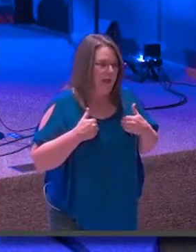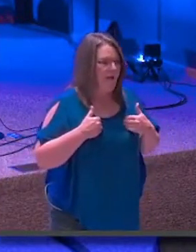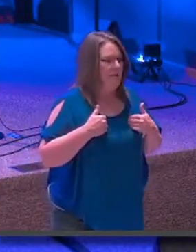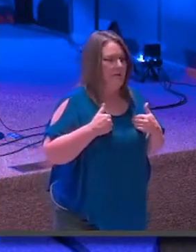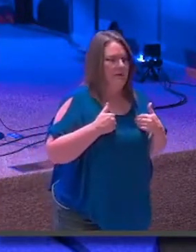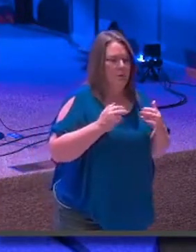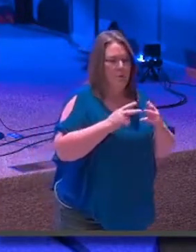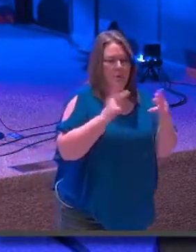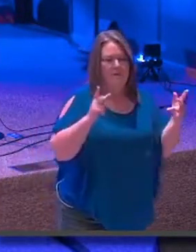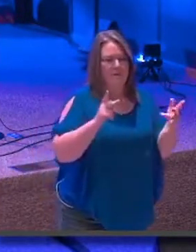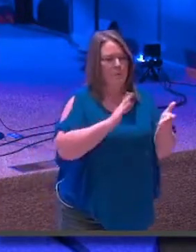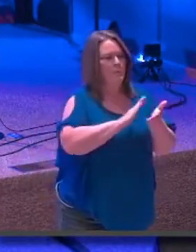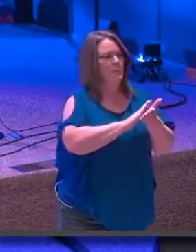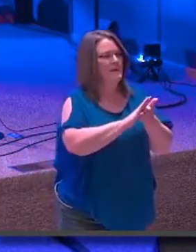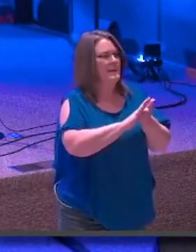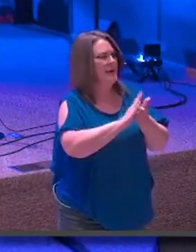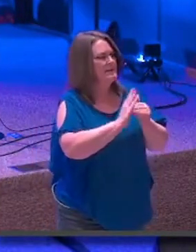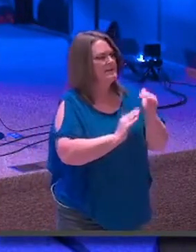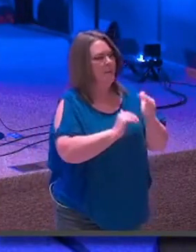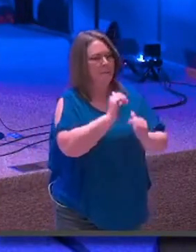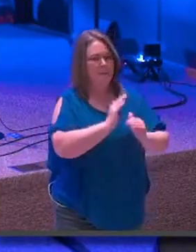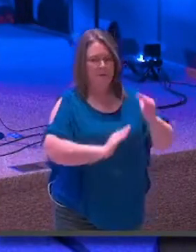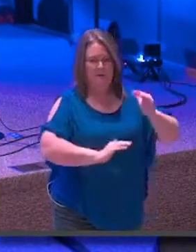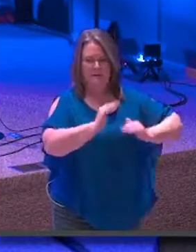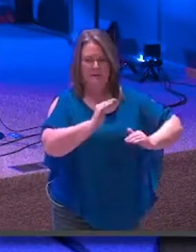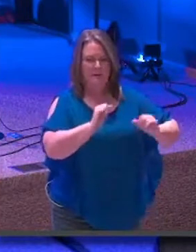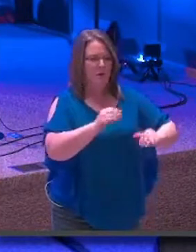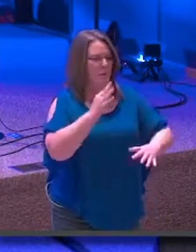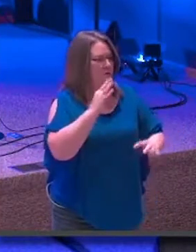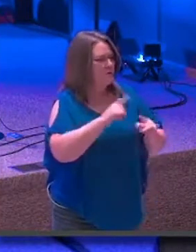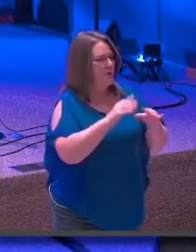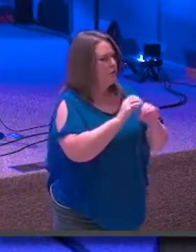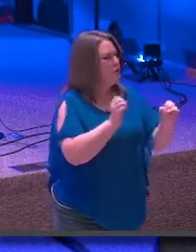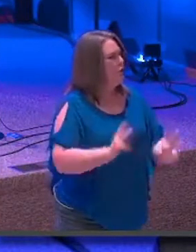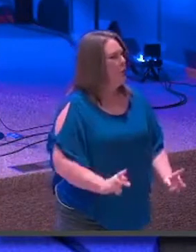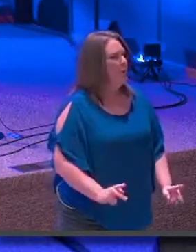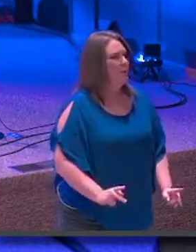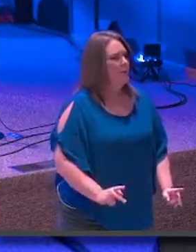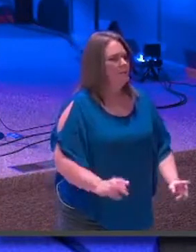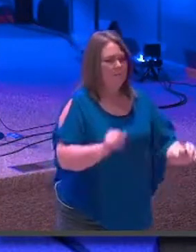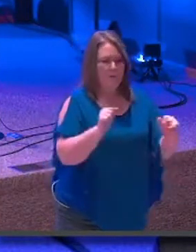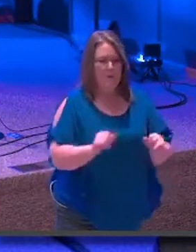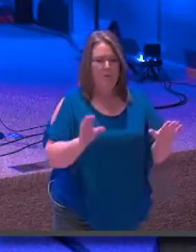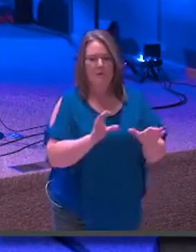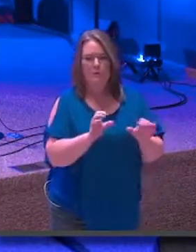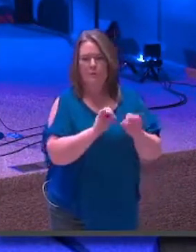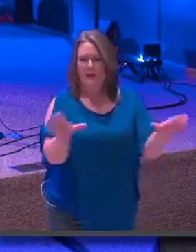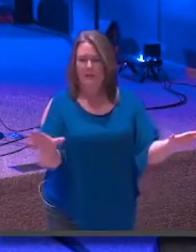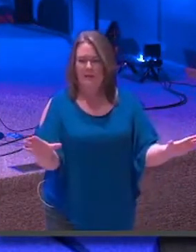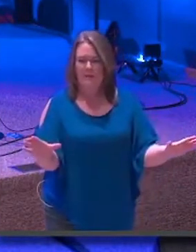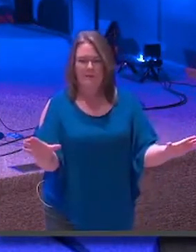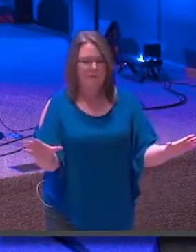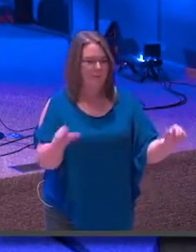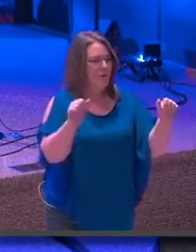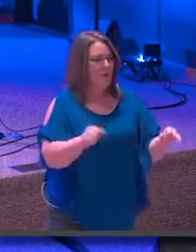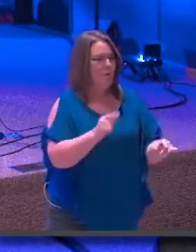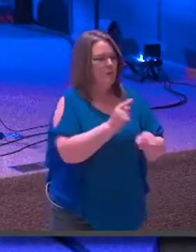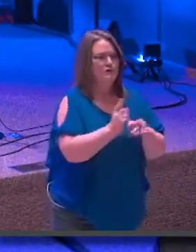building. We can talk to no one. We can do nothing. We can just show up and